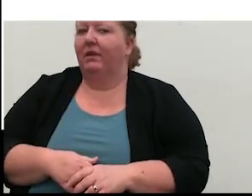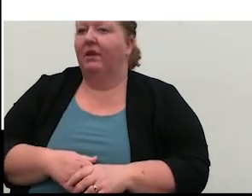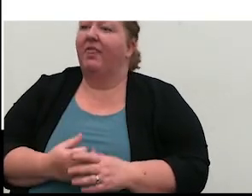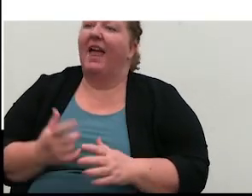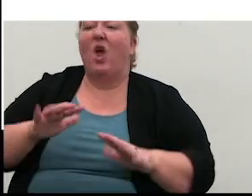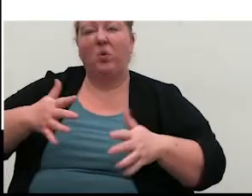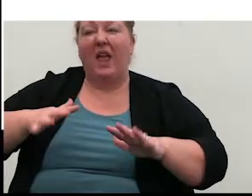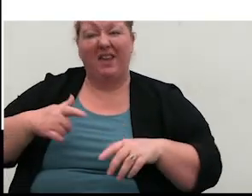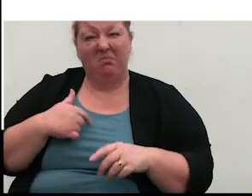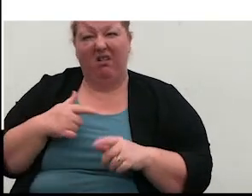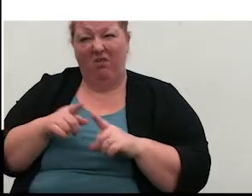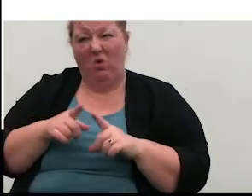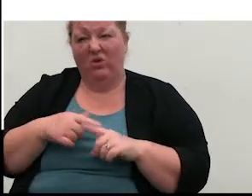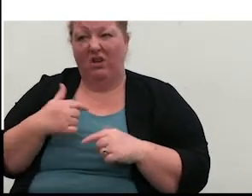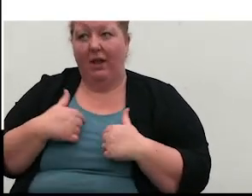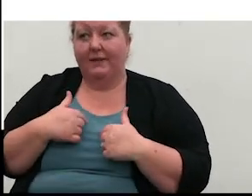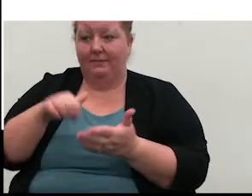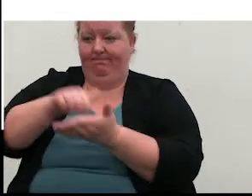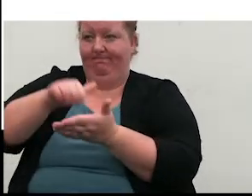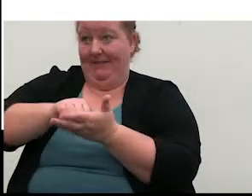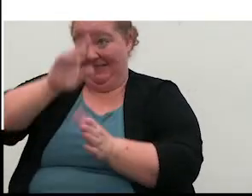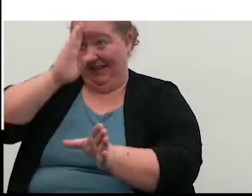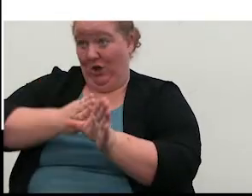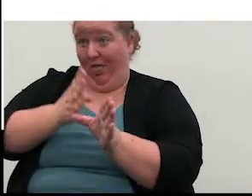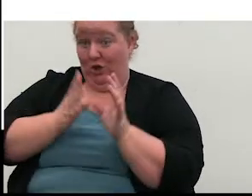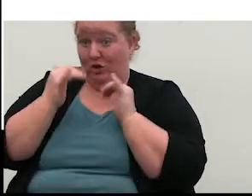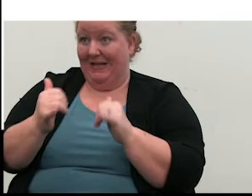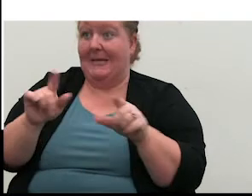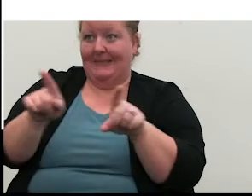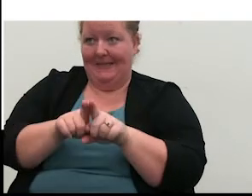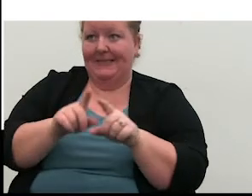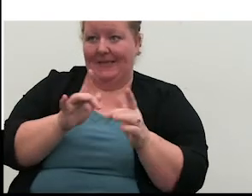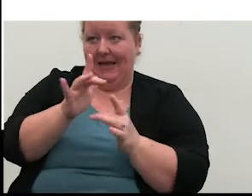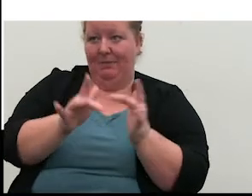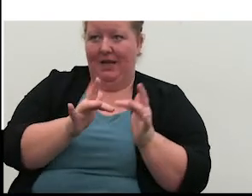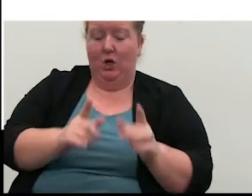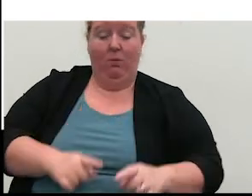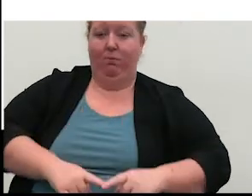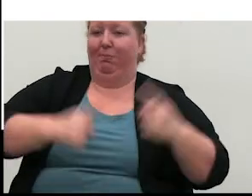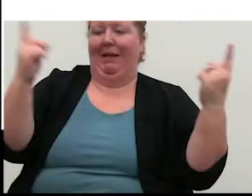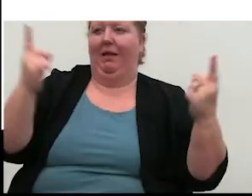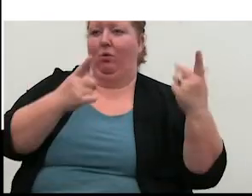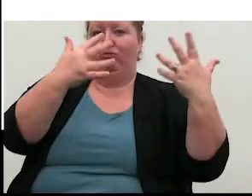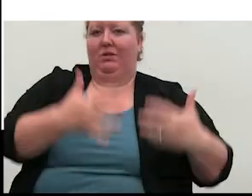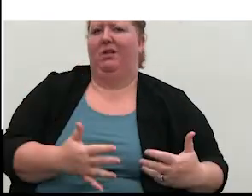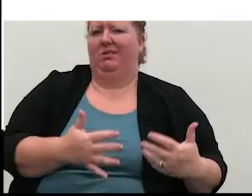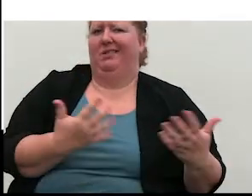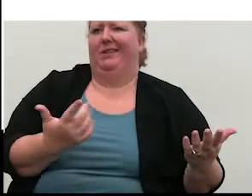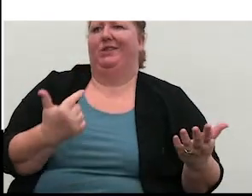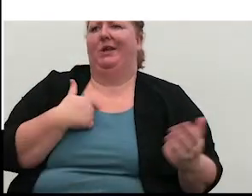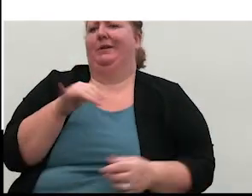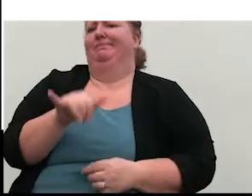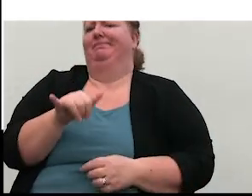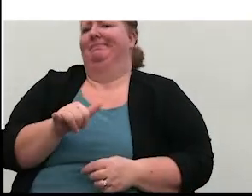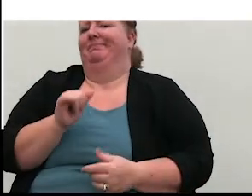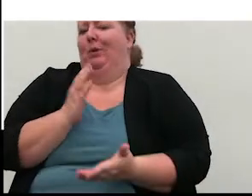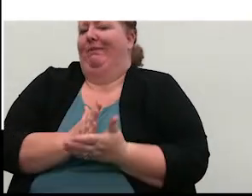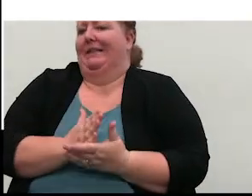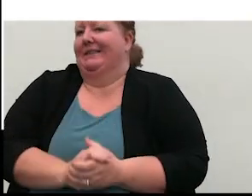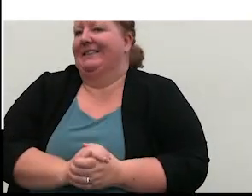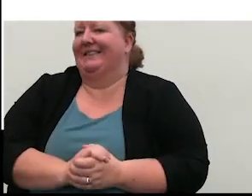They're okay, but I also did proper psychological tests on the same site and got completely different results. So, again, I'm not entirely